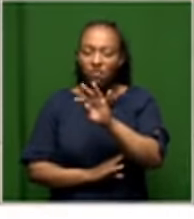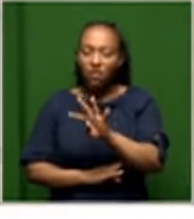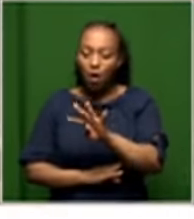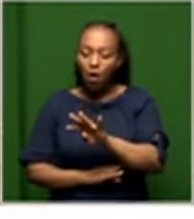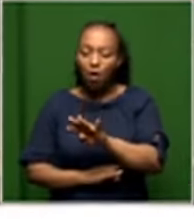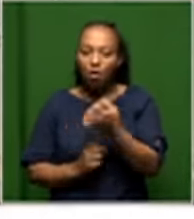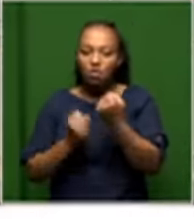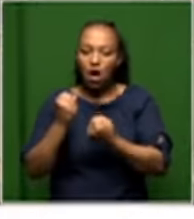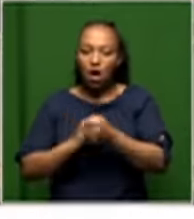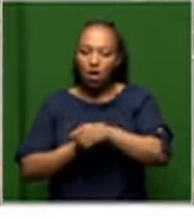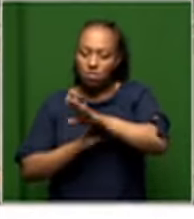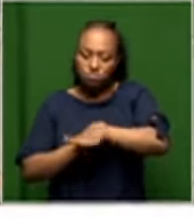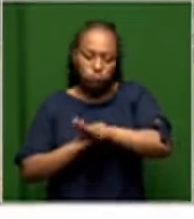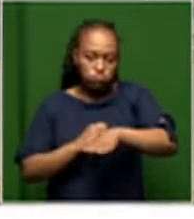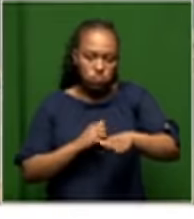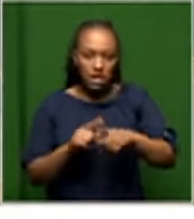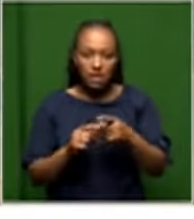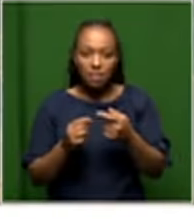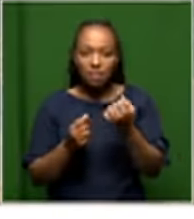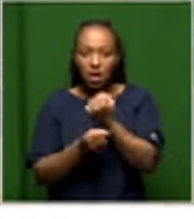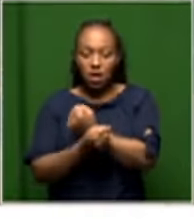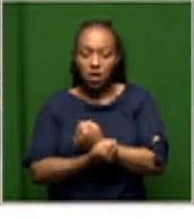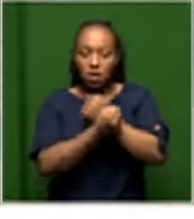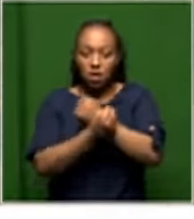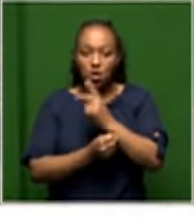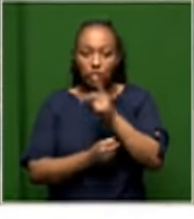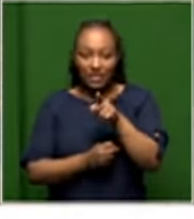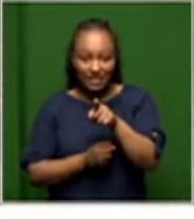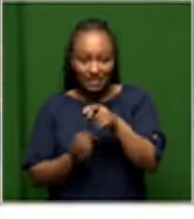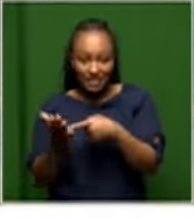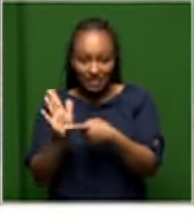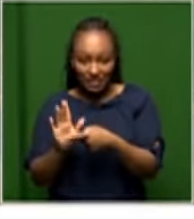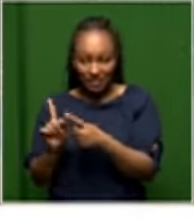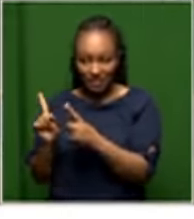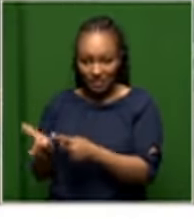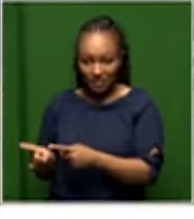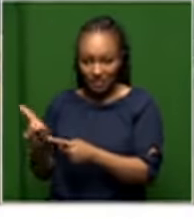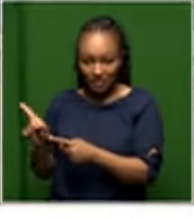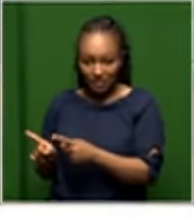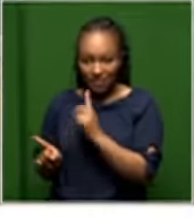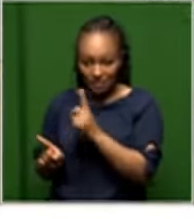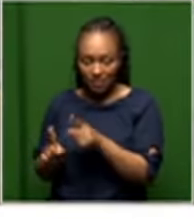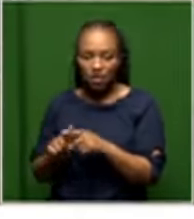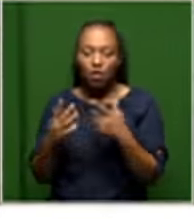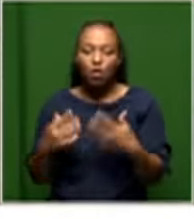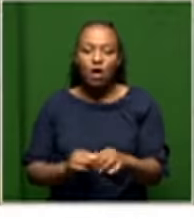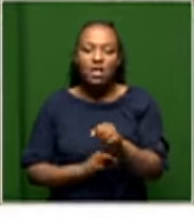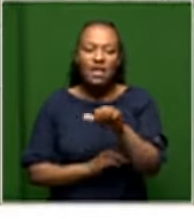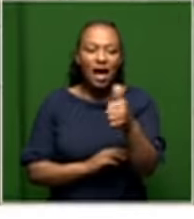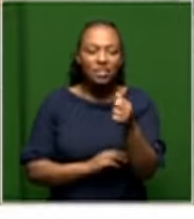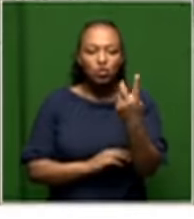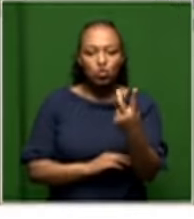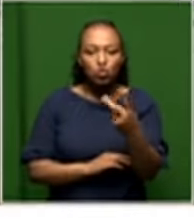there are about four, in fact, police inyalas that are here. You can see the one that we are currently showing there right now. There are currently two